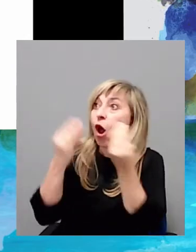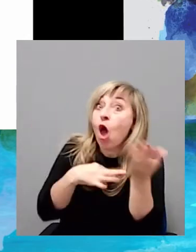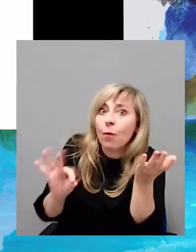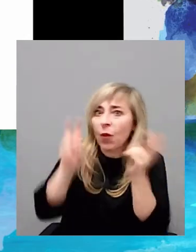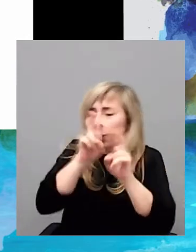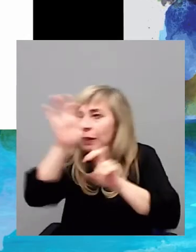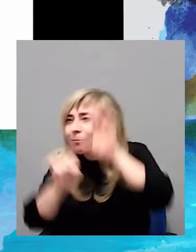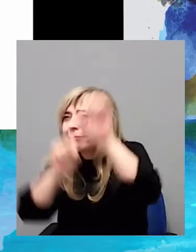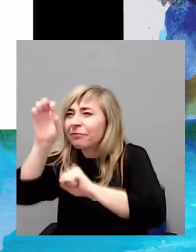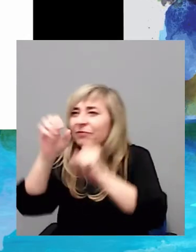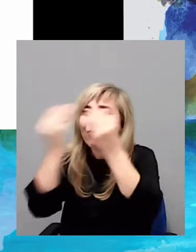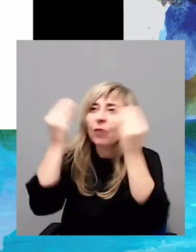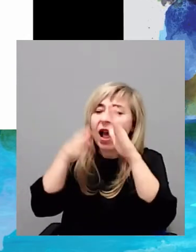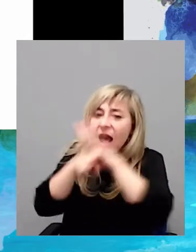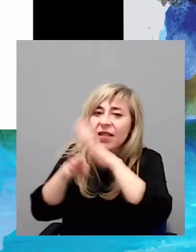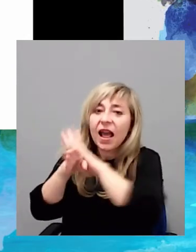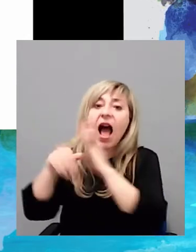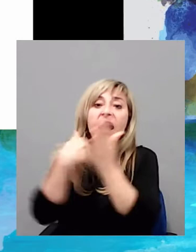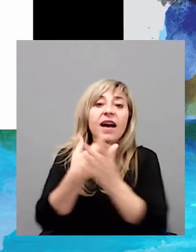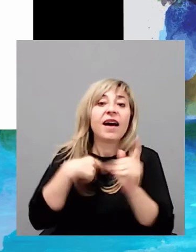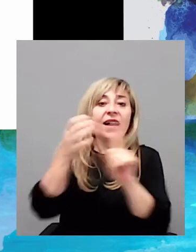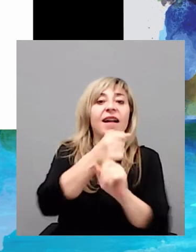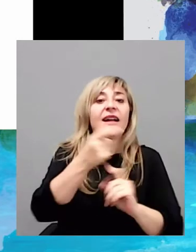involved for quite some time now in this topic.